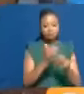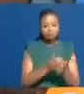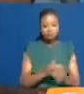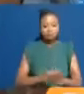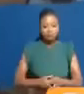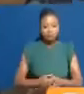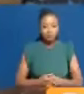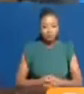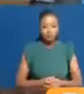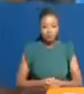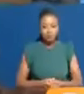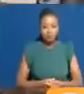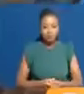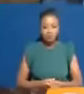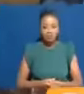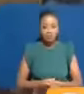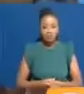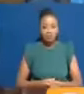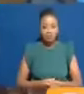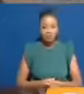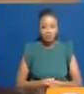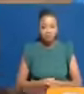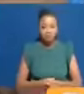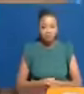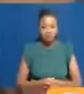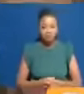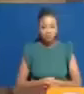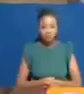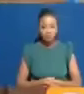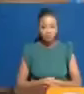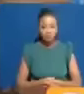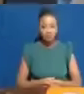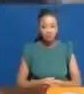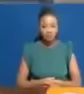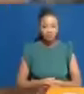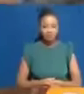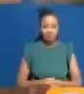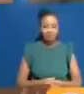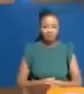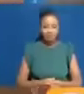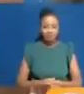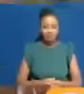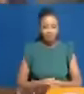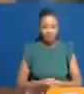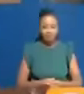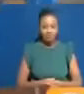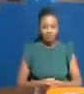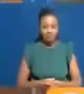Chamutai Goin, Citizen TV.